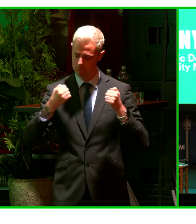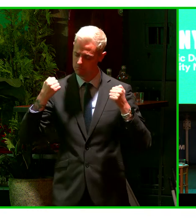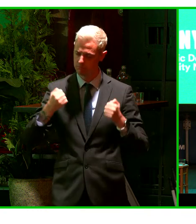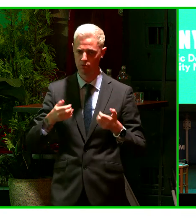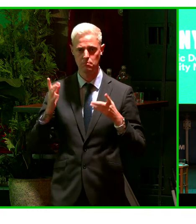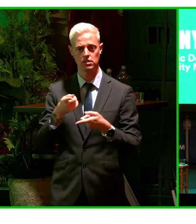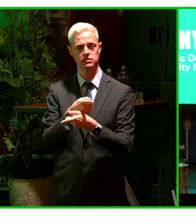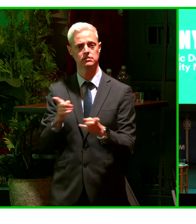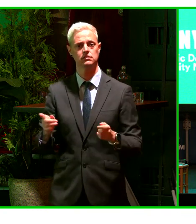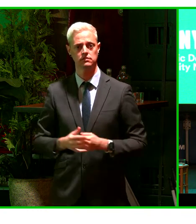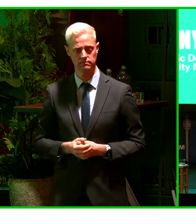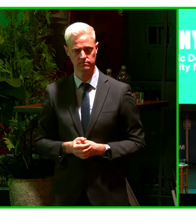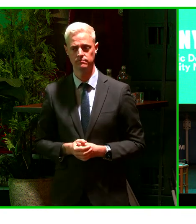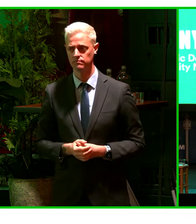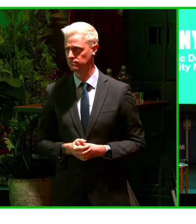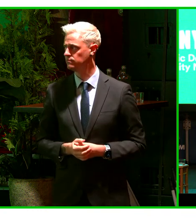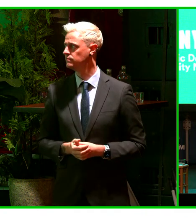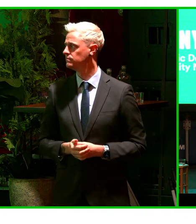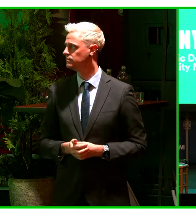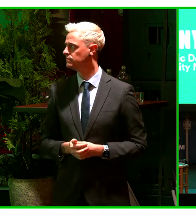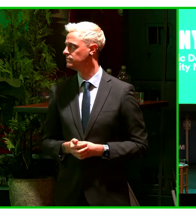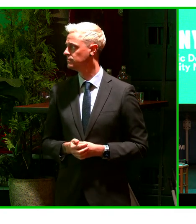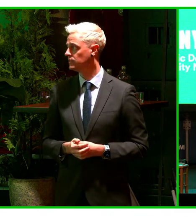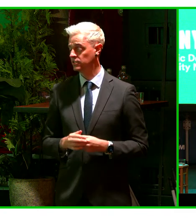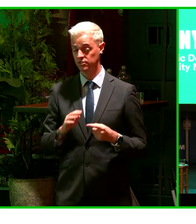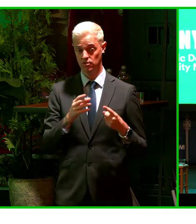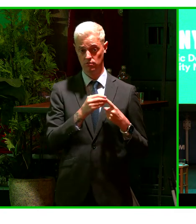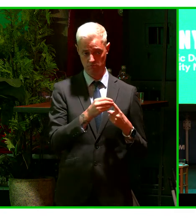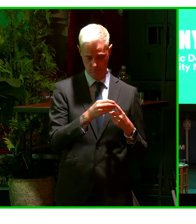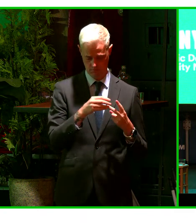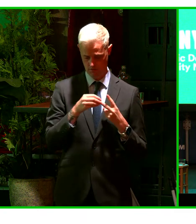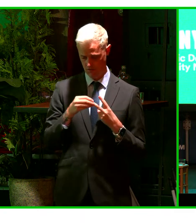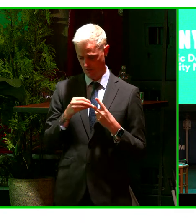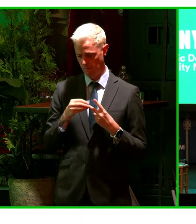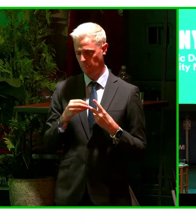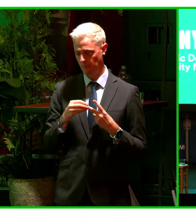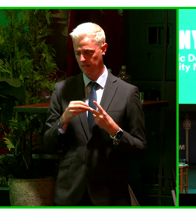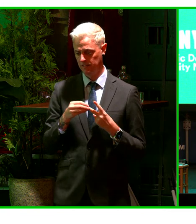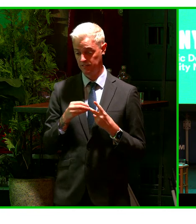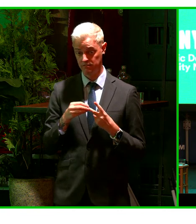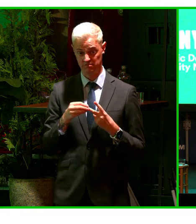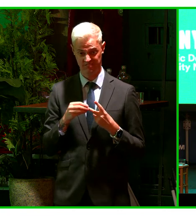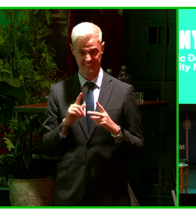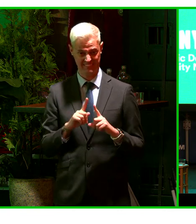the country do. The second thing that we do is the other side of